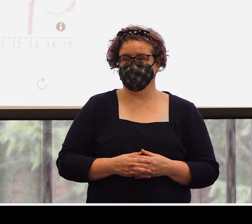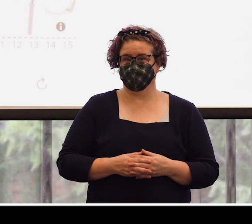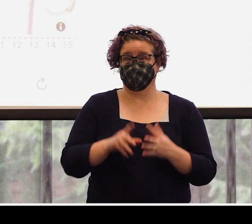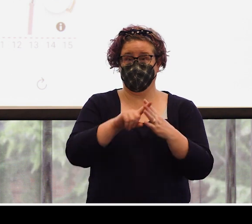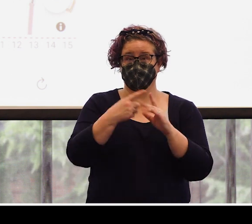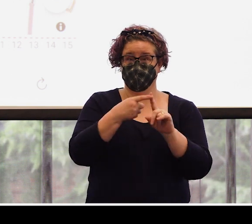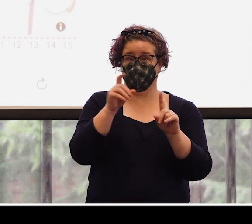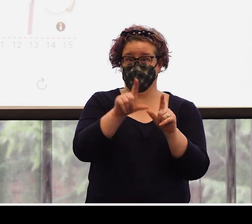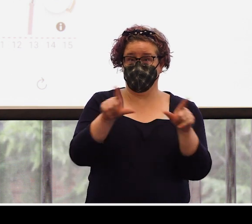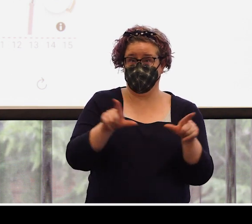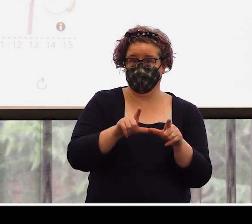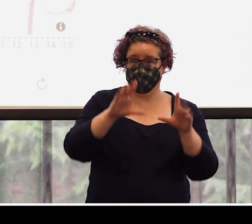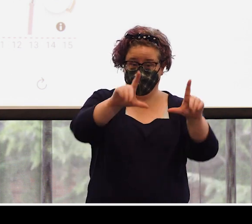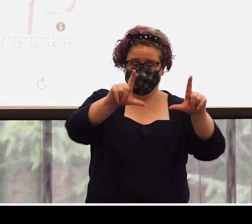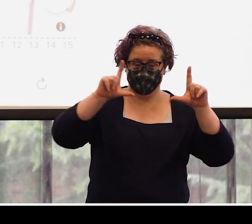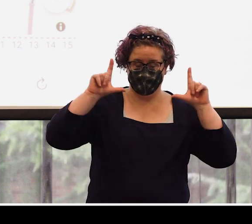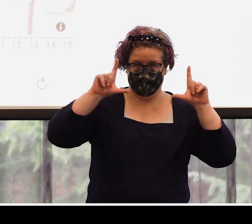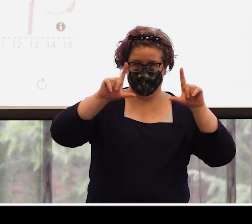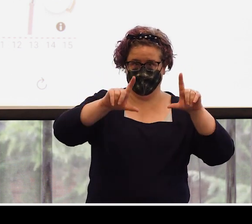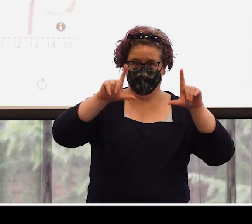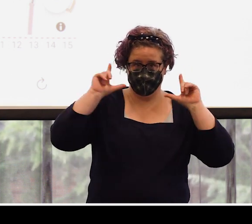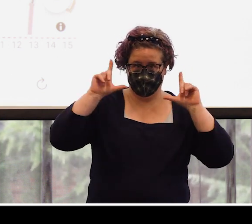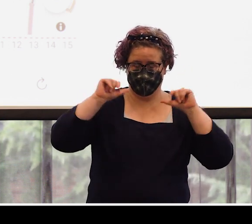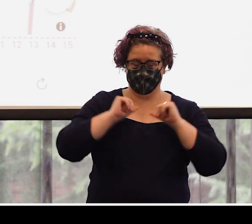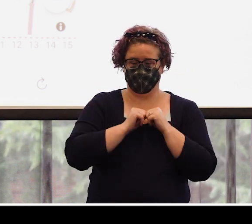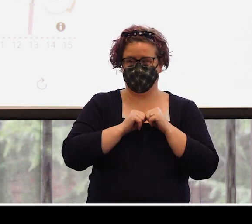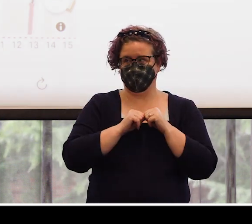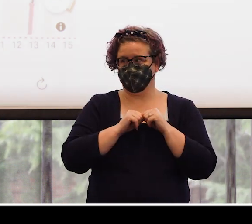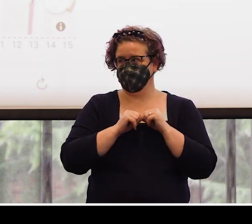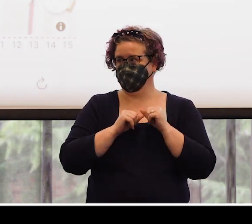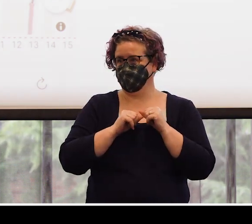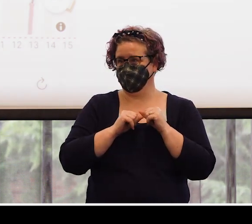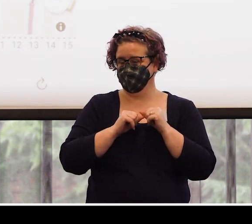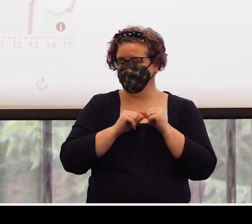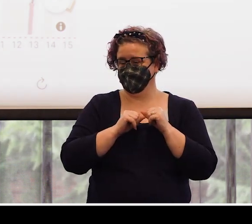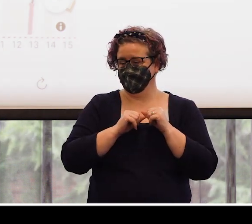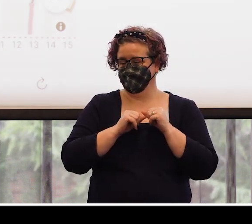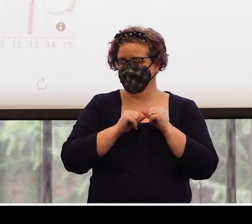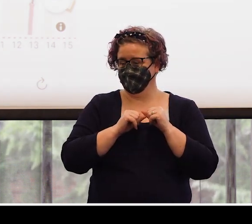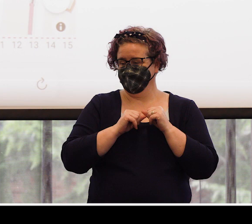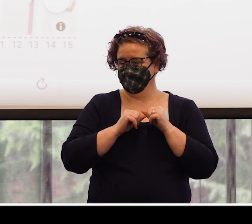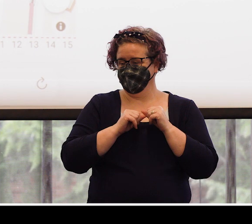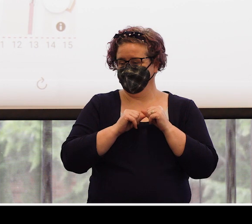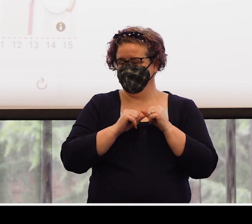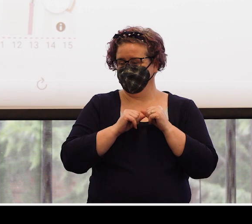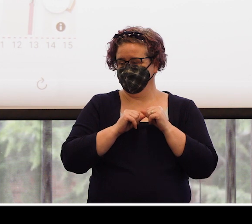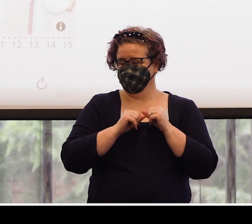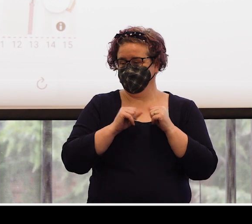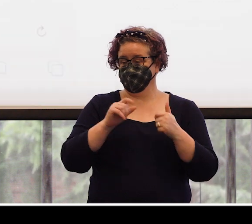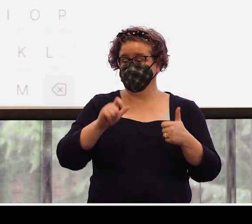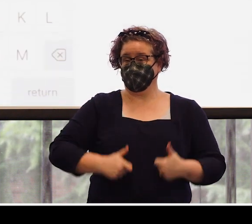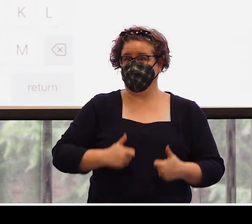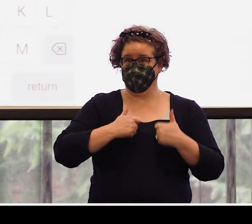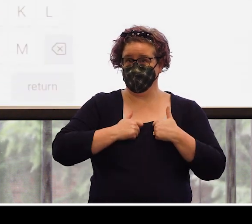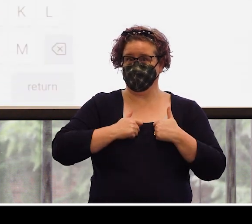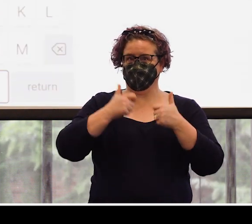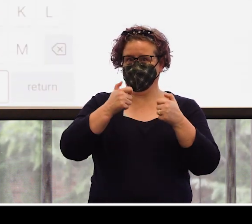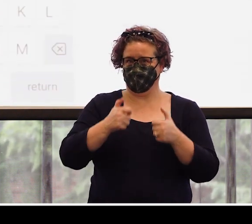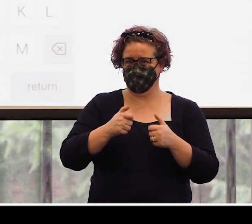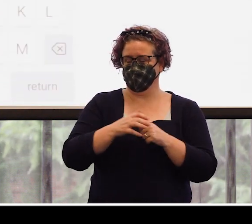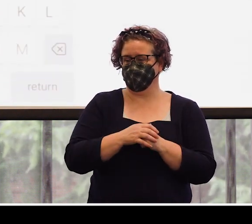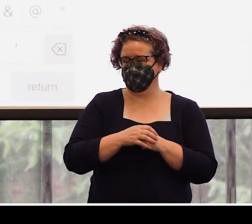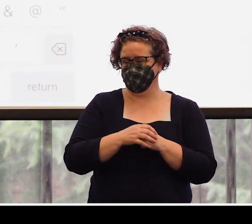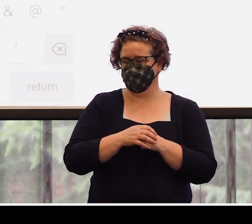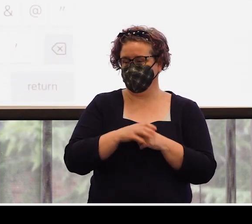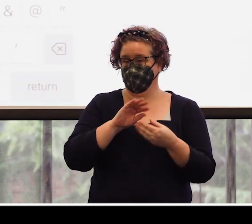location. Zoom in, start route from your map legend, take a tour, toggle, edit trip, custom pro, walk slash, powered, man, swap, Caspi, and address, text field. Insertion point